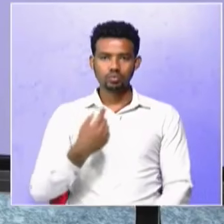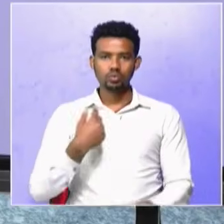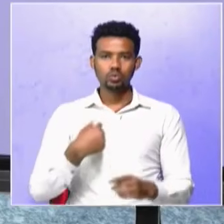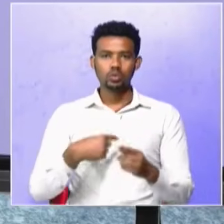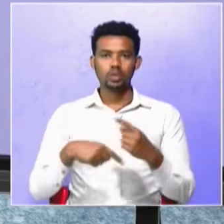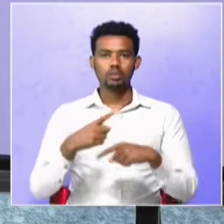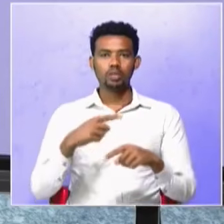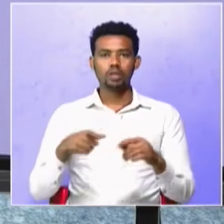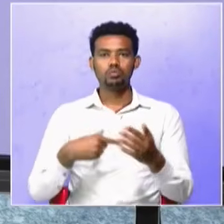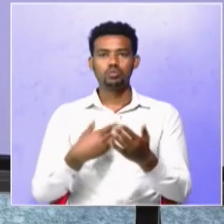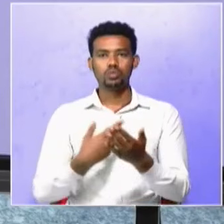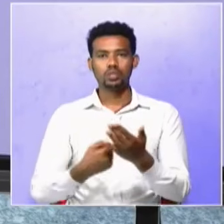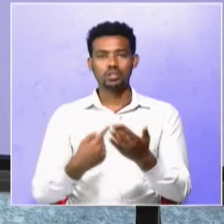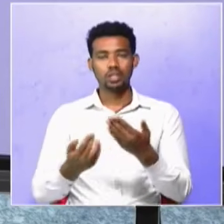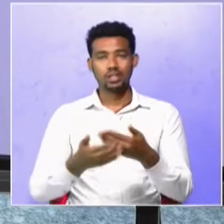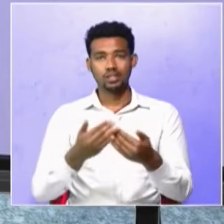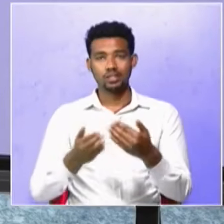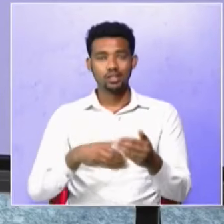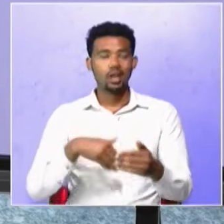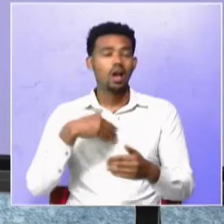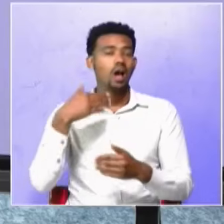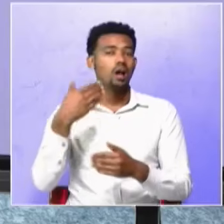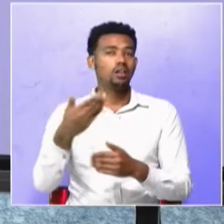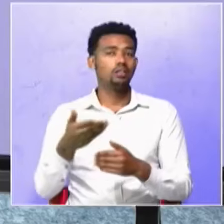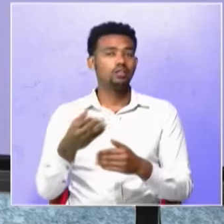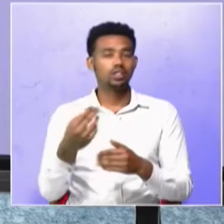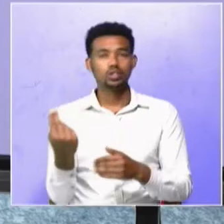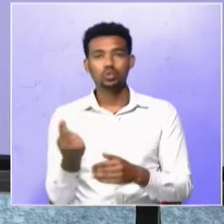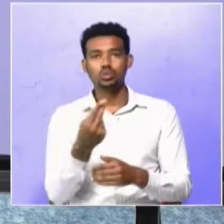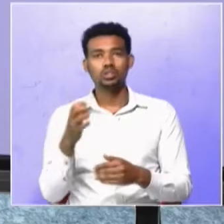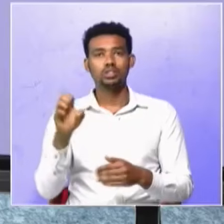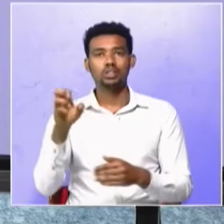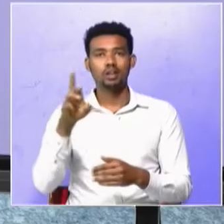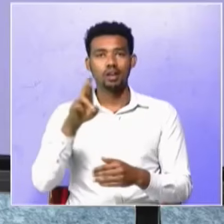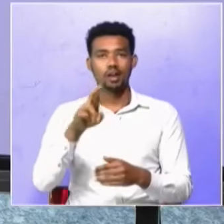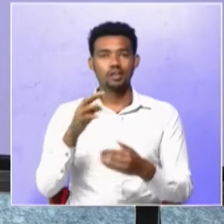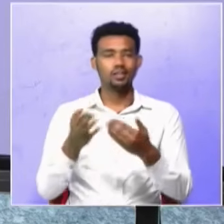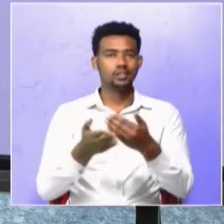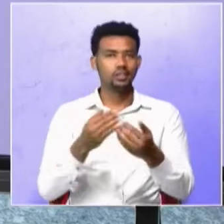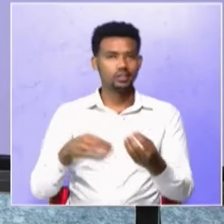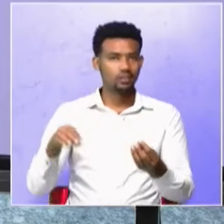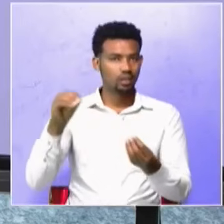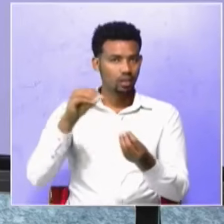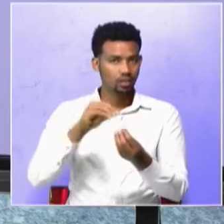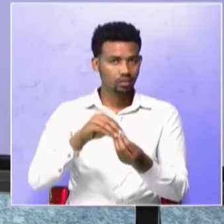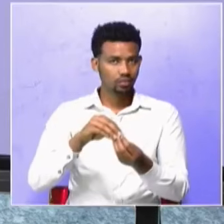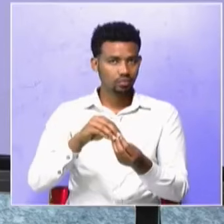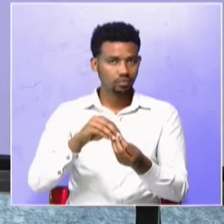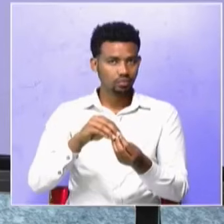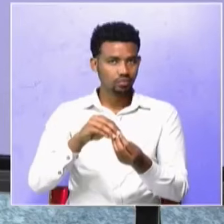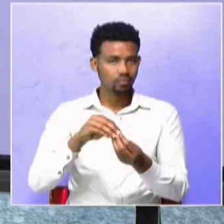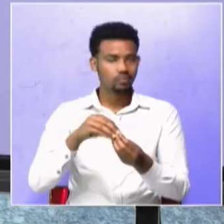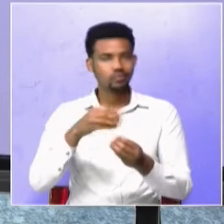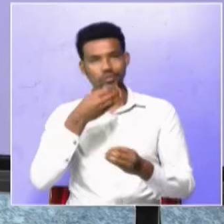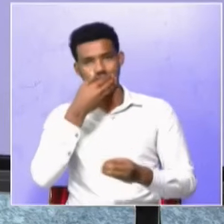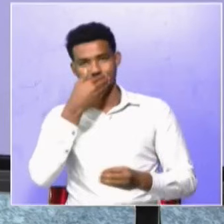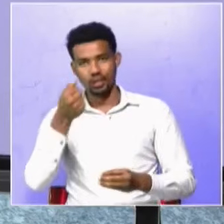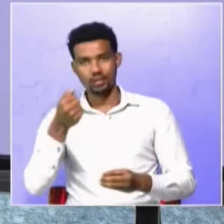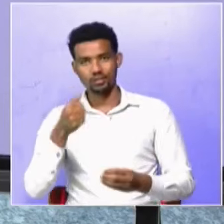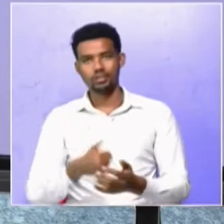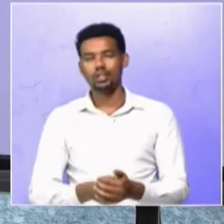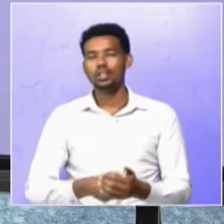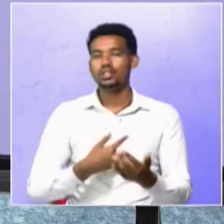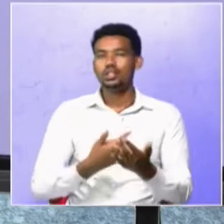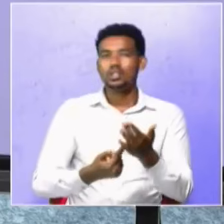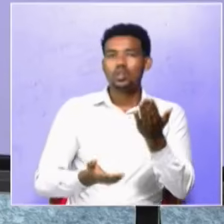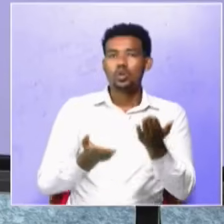here, easily, after with using er, easily add what? Zan. Because this is